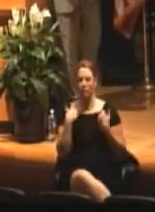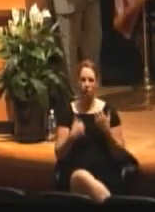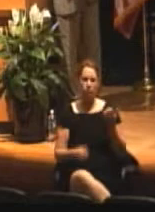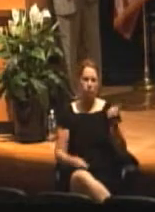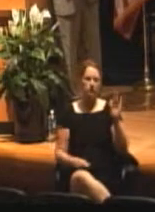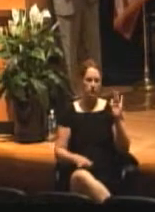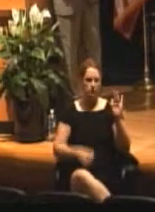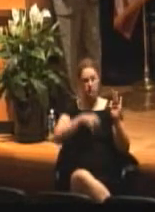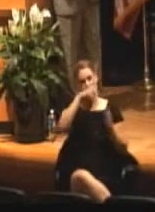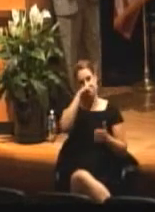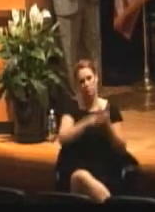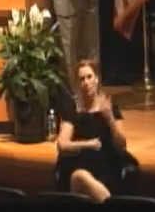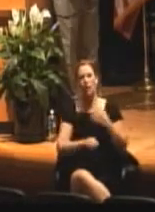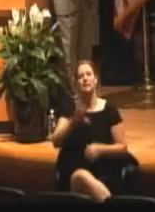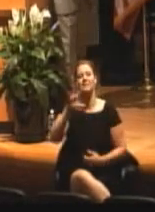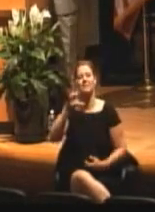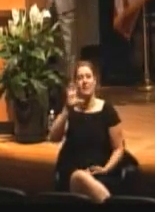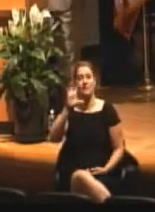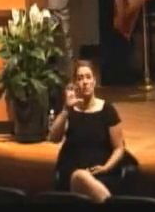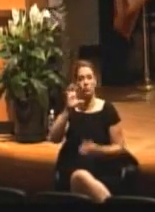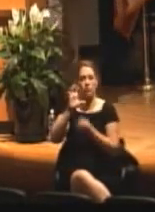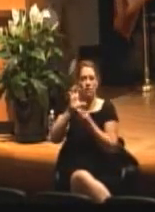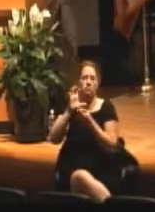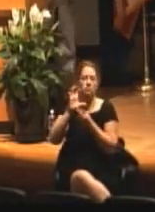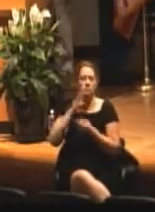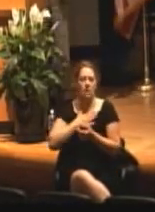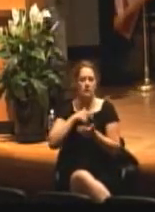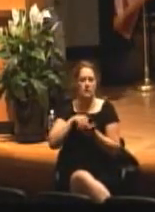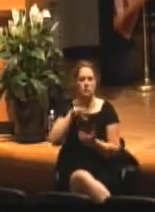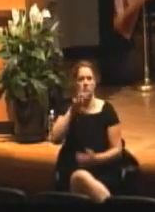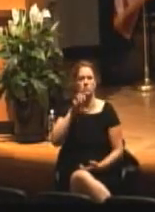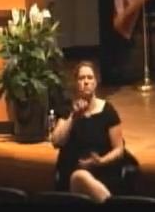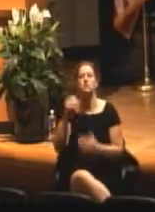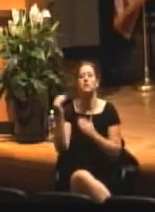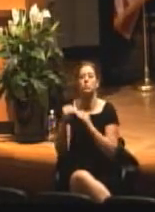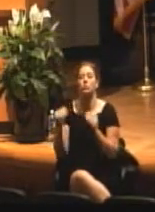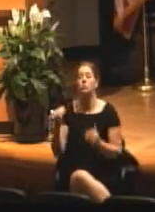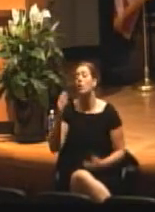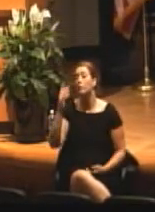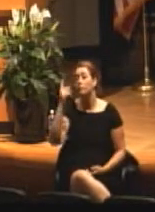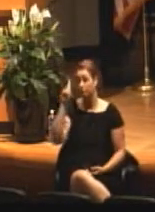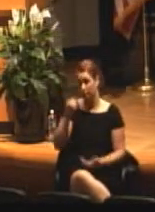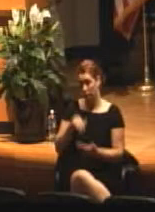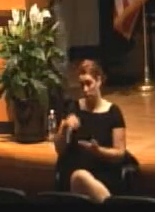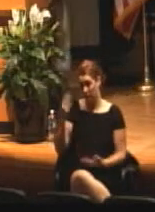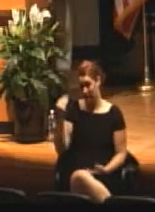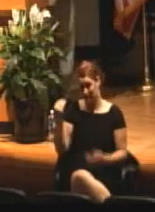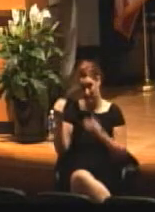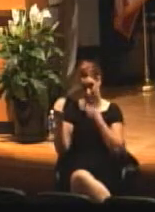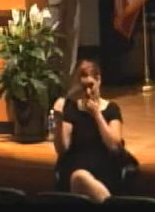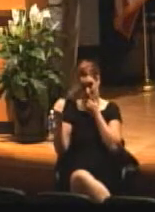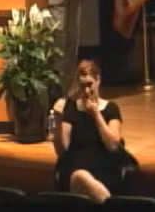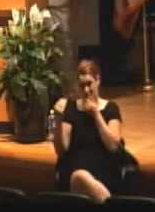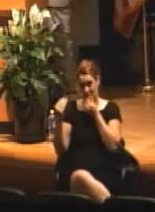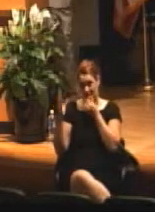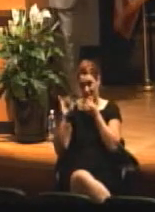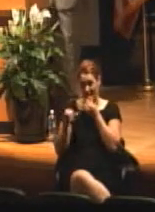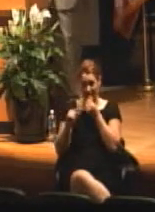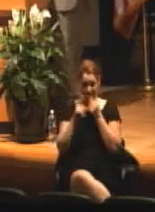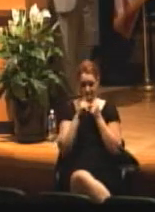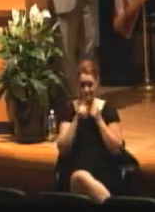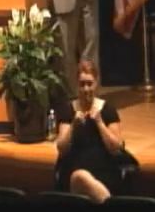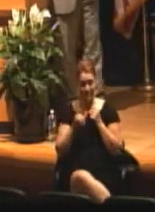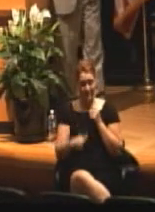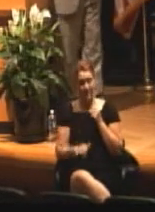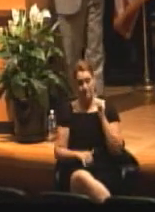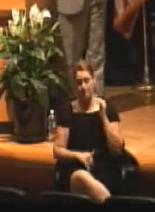that $1,900, subtract out the $500, and it leaves the $14. That's basically the maximum